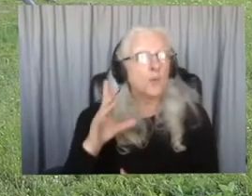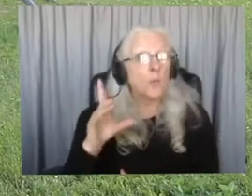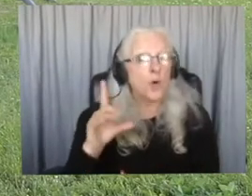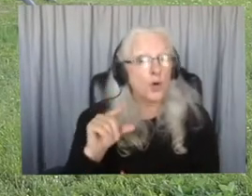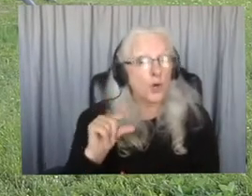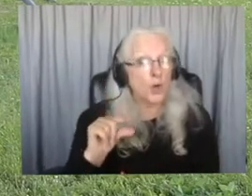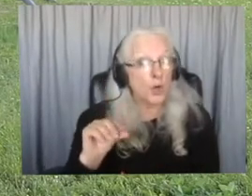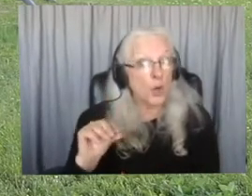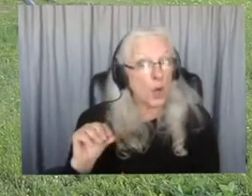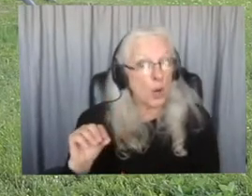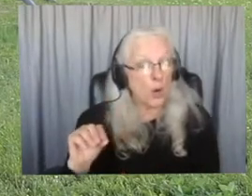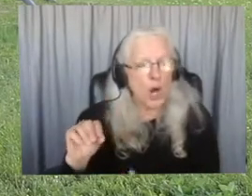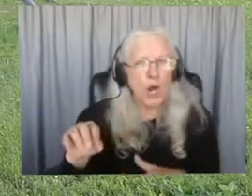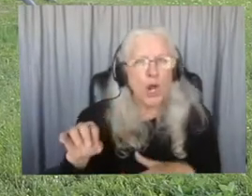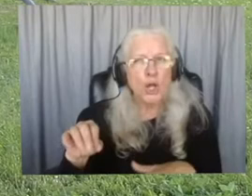slow